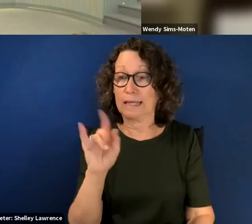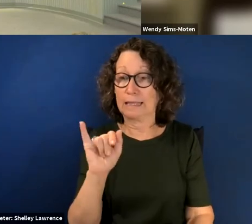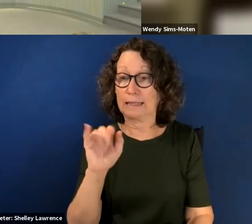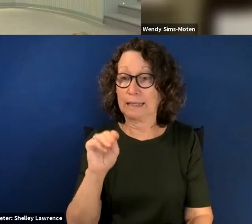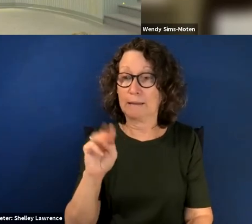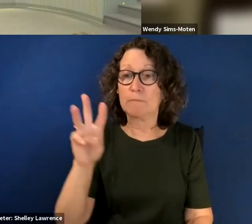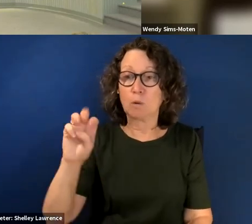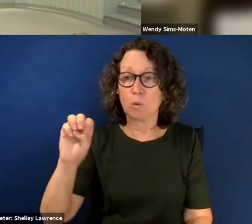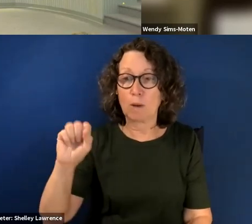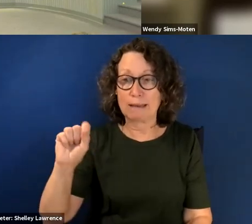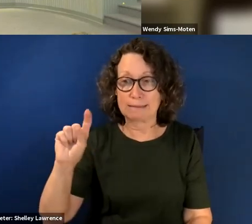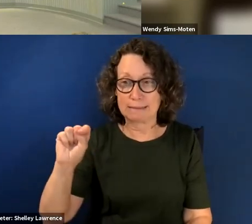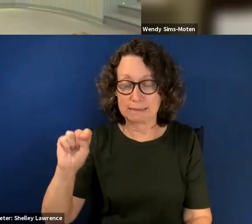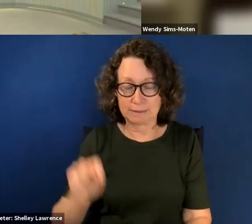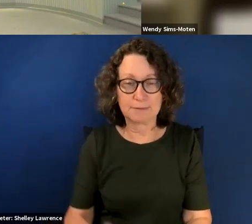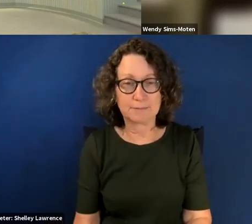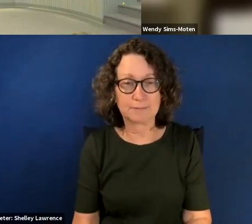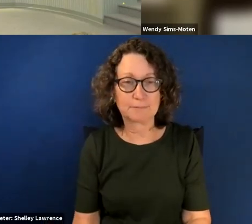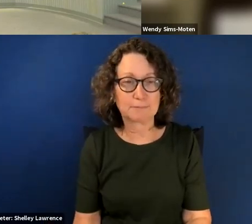West.